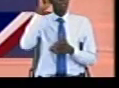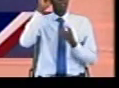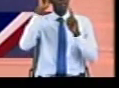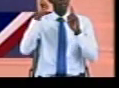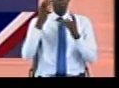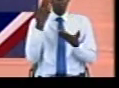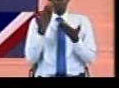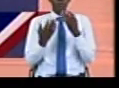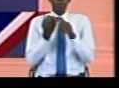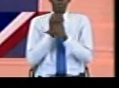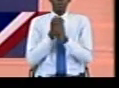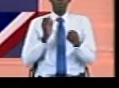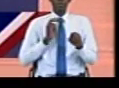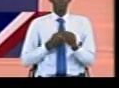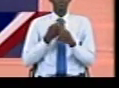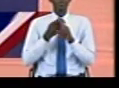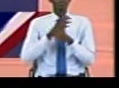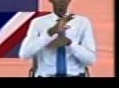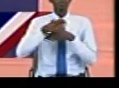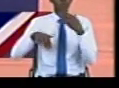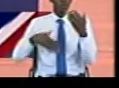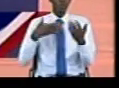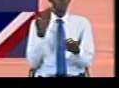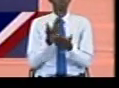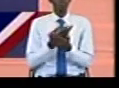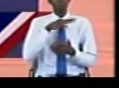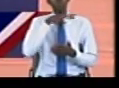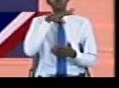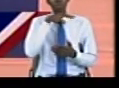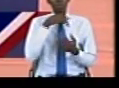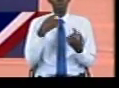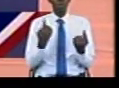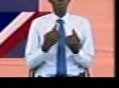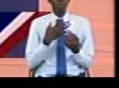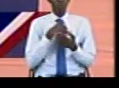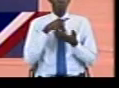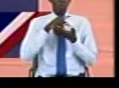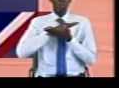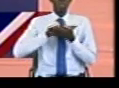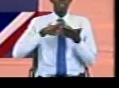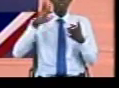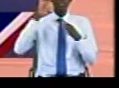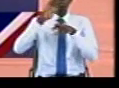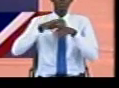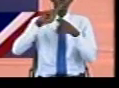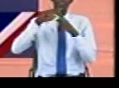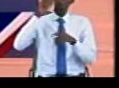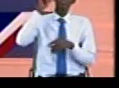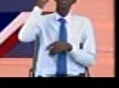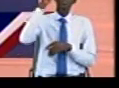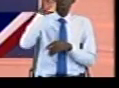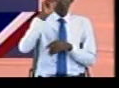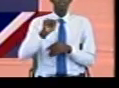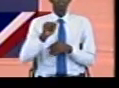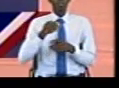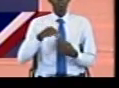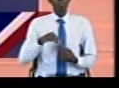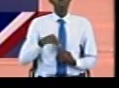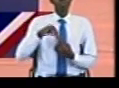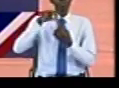many iniquities? All iniquity, and purify unto himself a peculiar